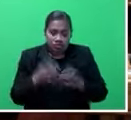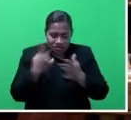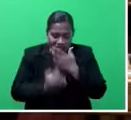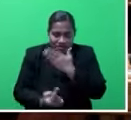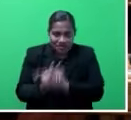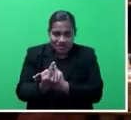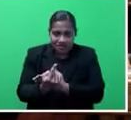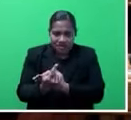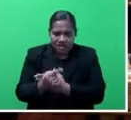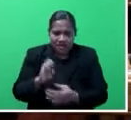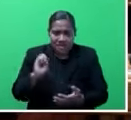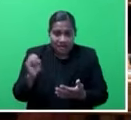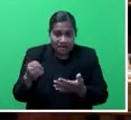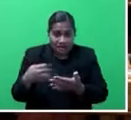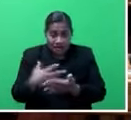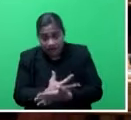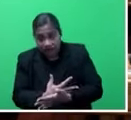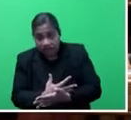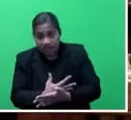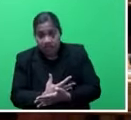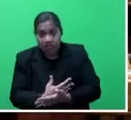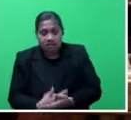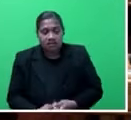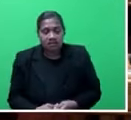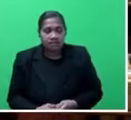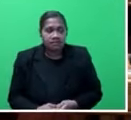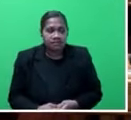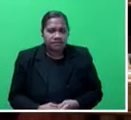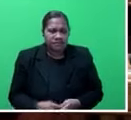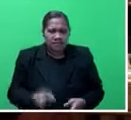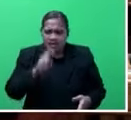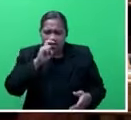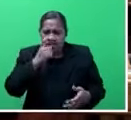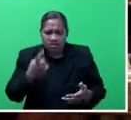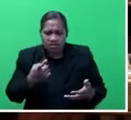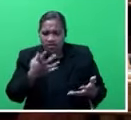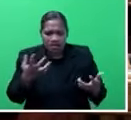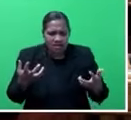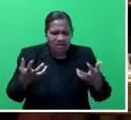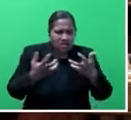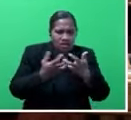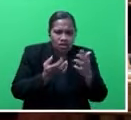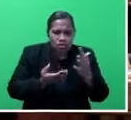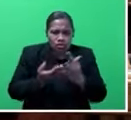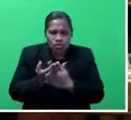economic shock cannot be accommodated through the annual